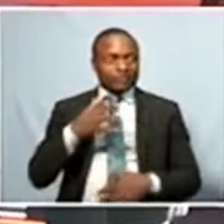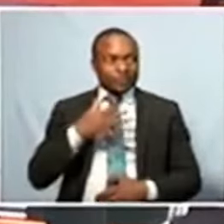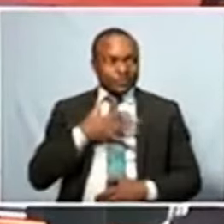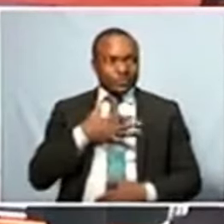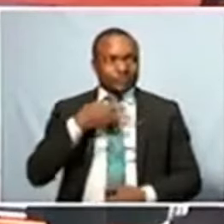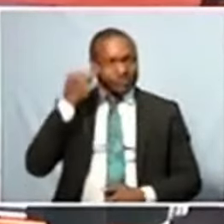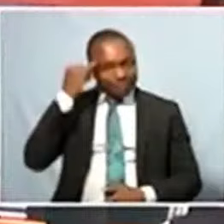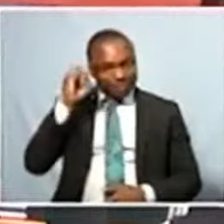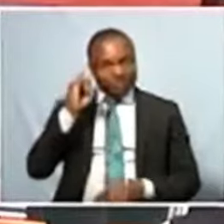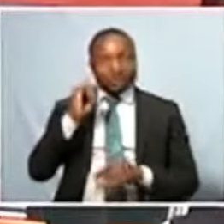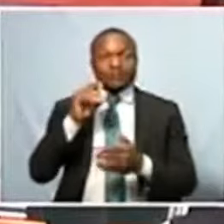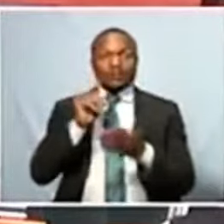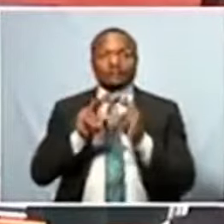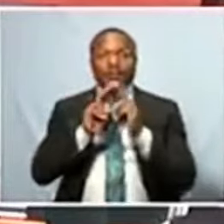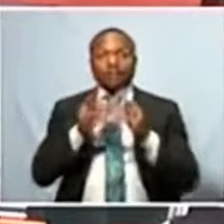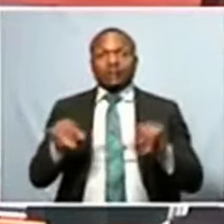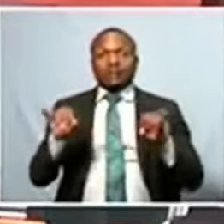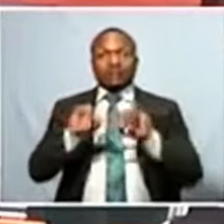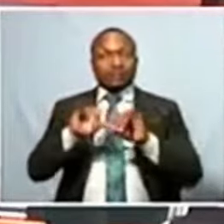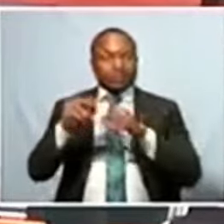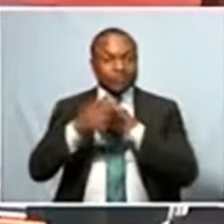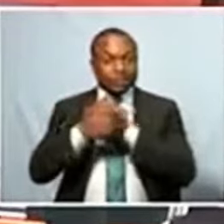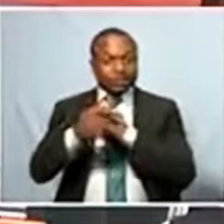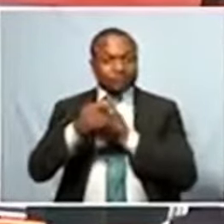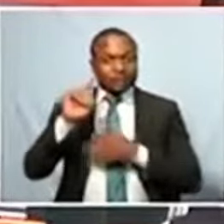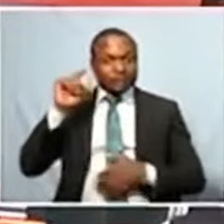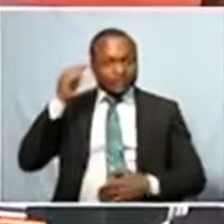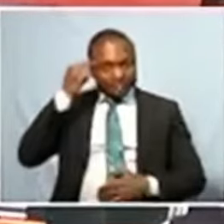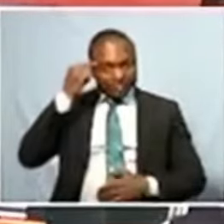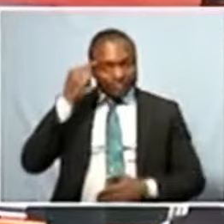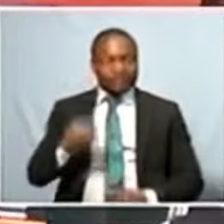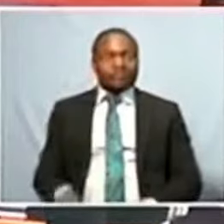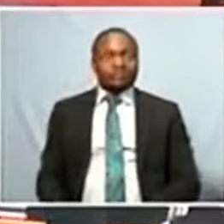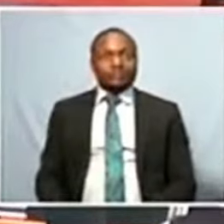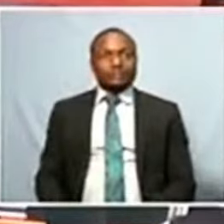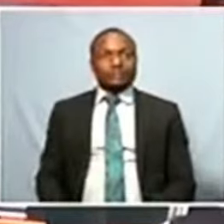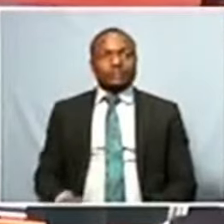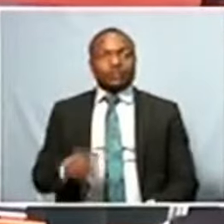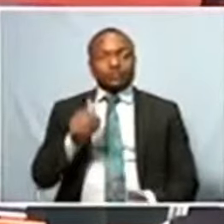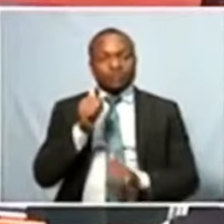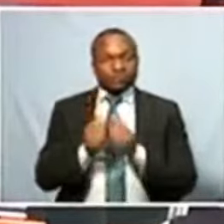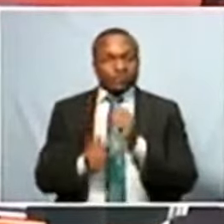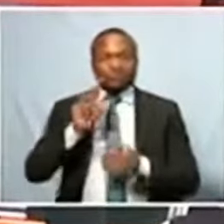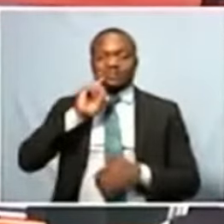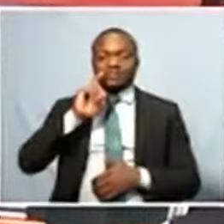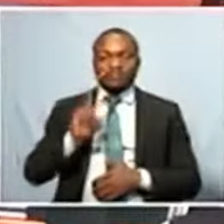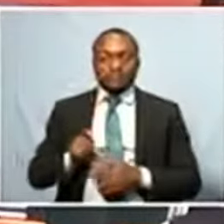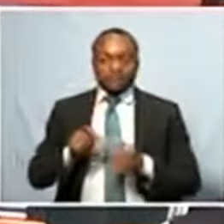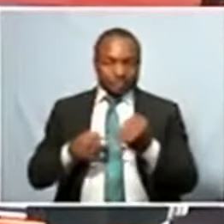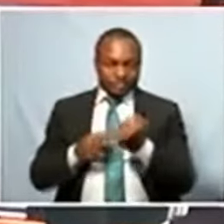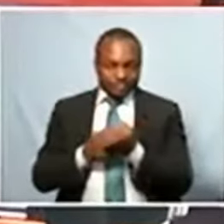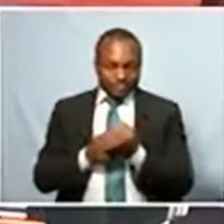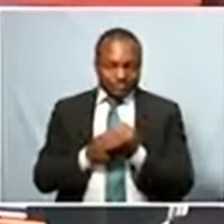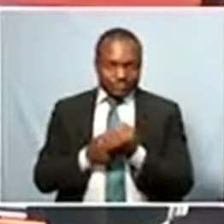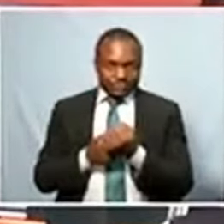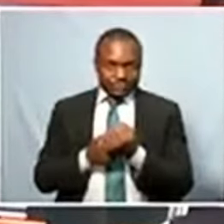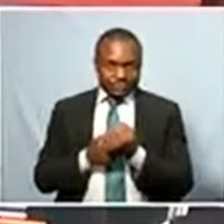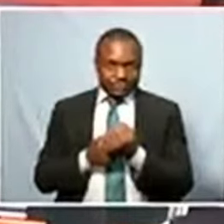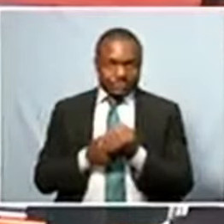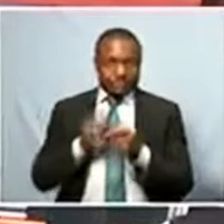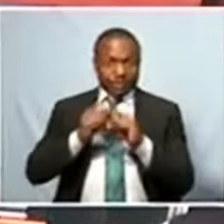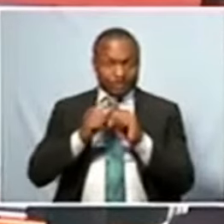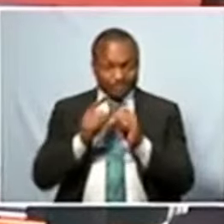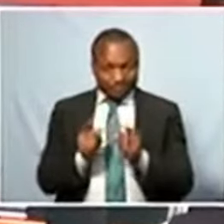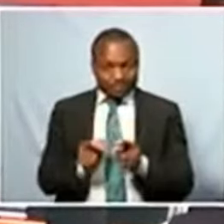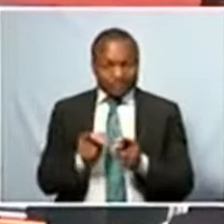view, this is a very important department of government which must be supported. But